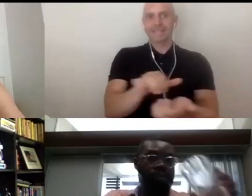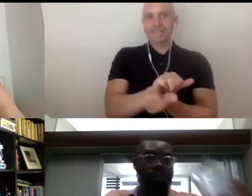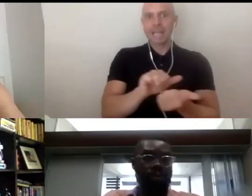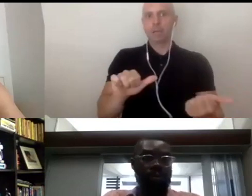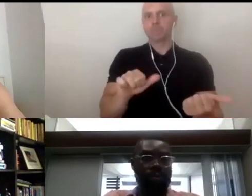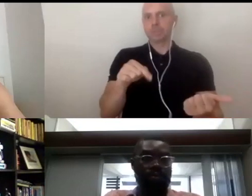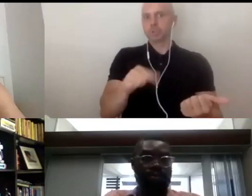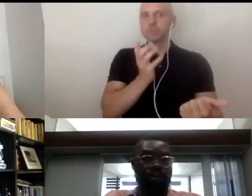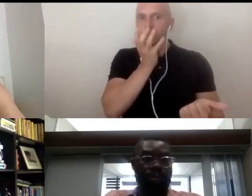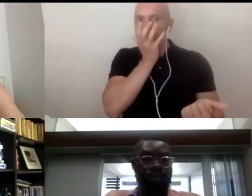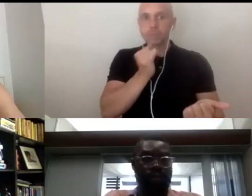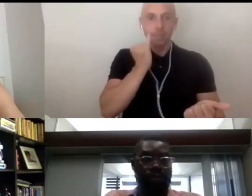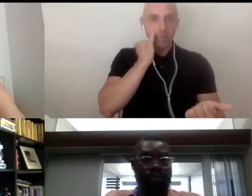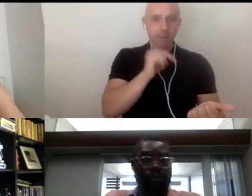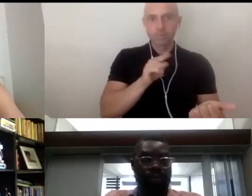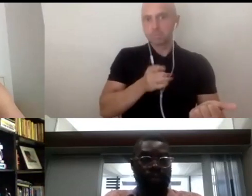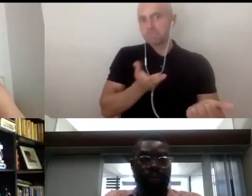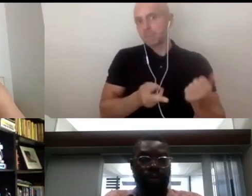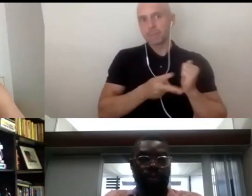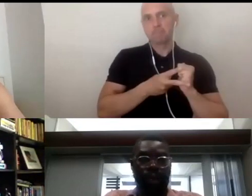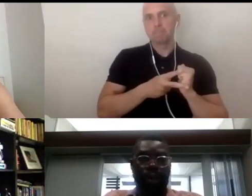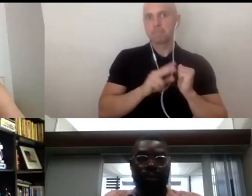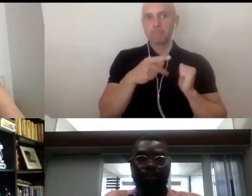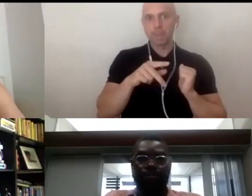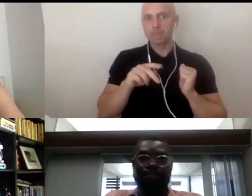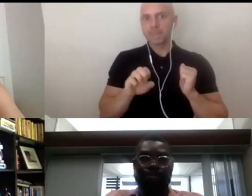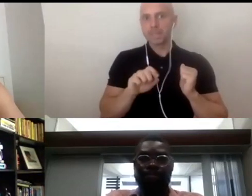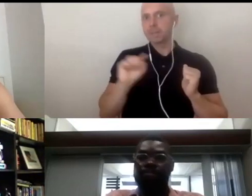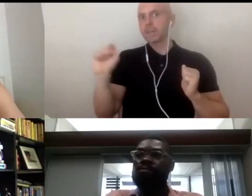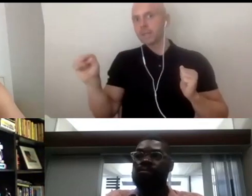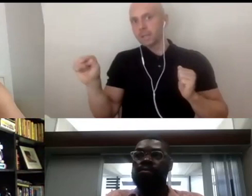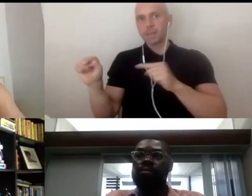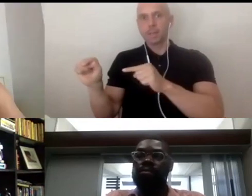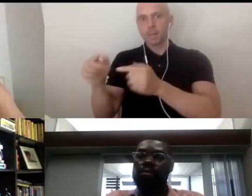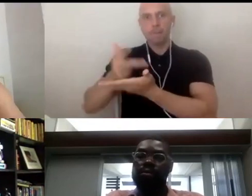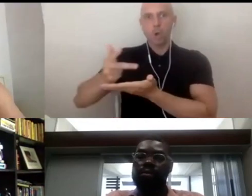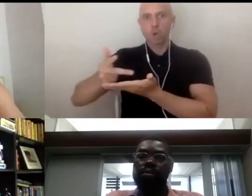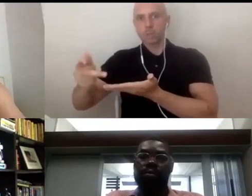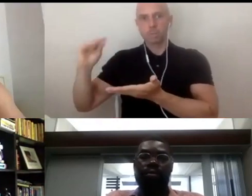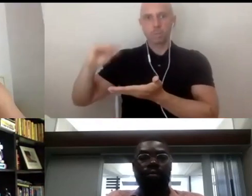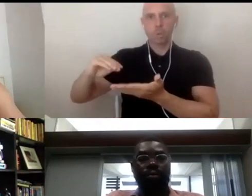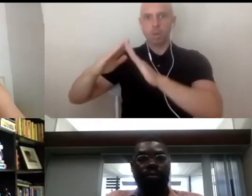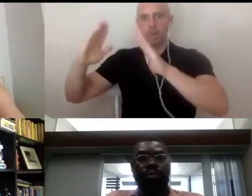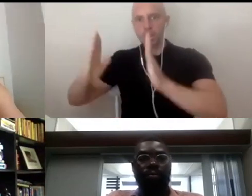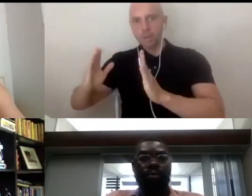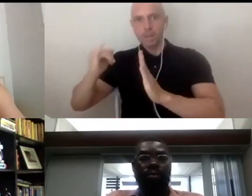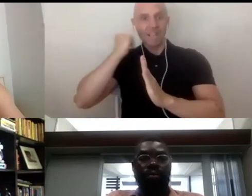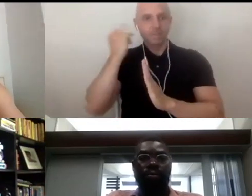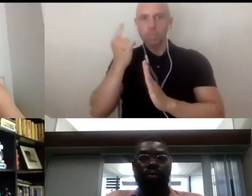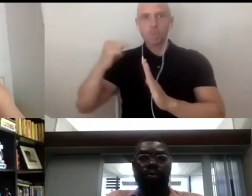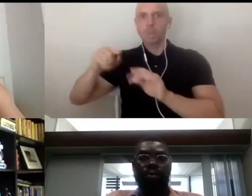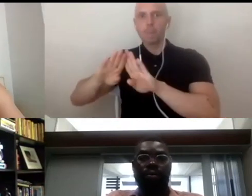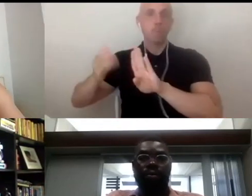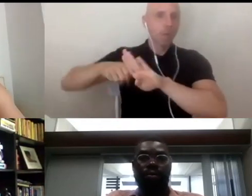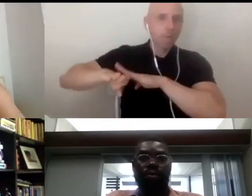parking lot close by where it could potentially be dropped? The security concerns around it being left there and what could happen if somebody breaks in or